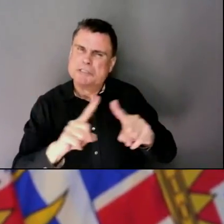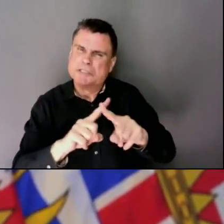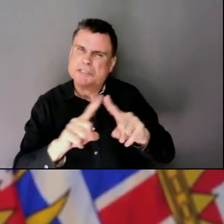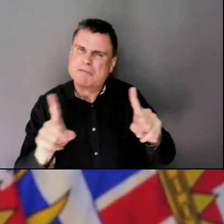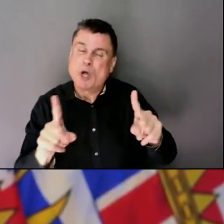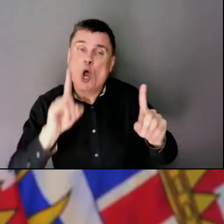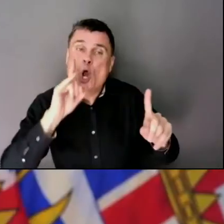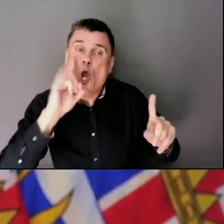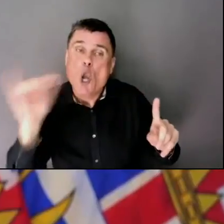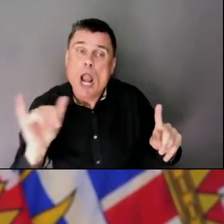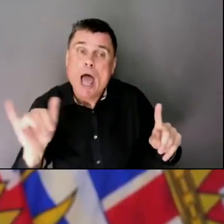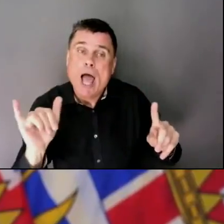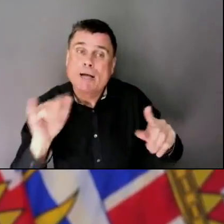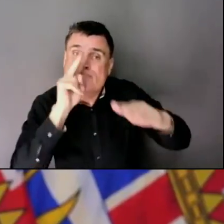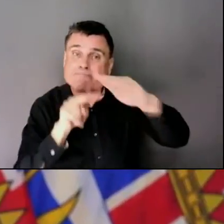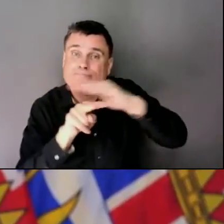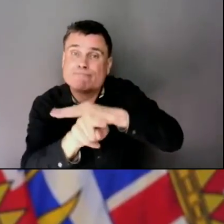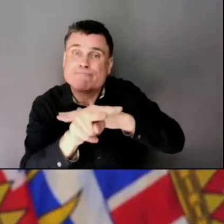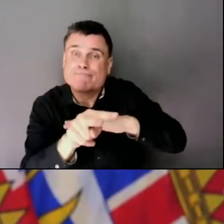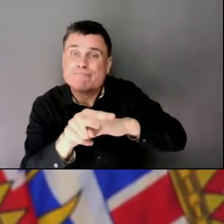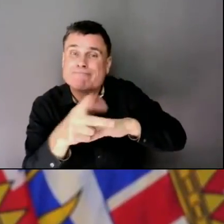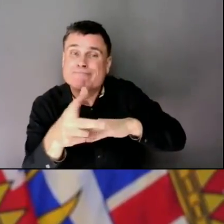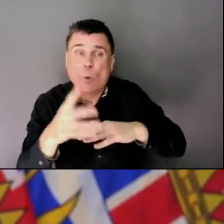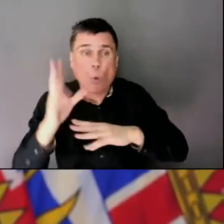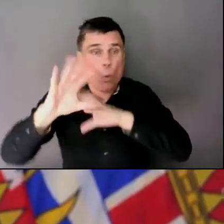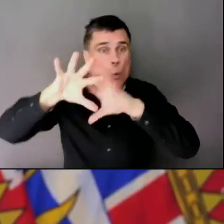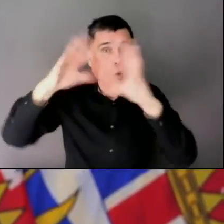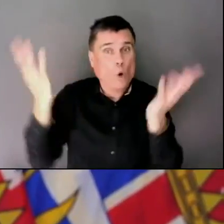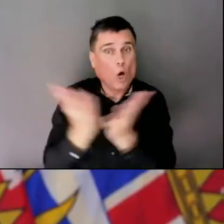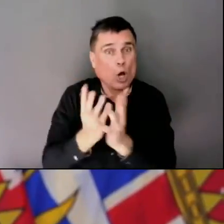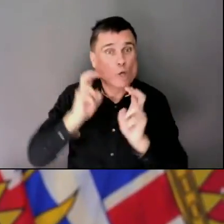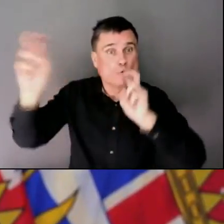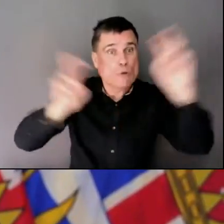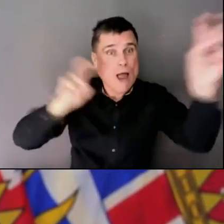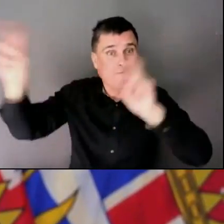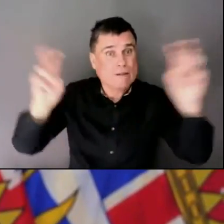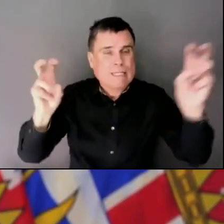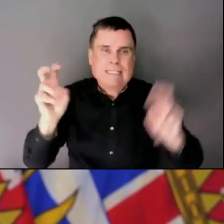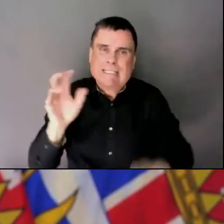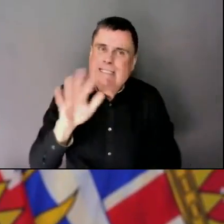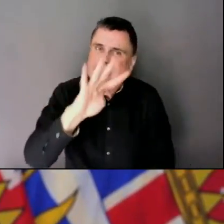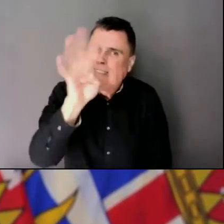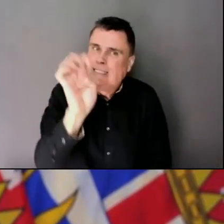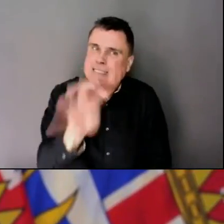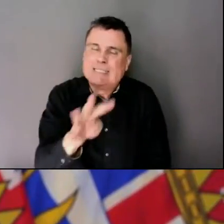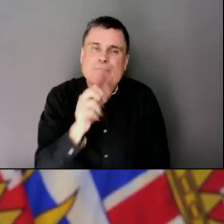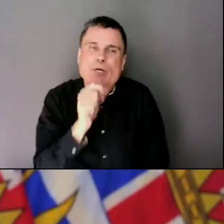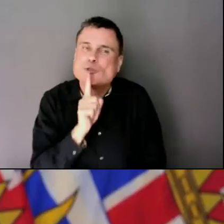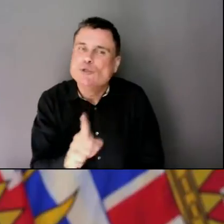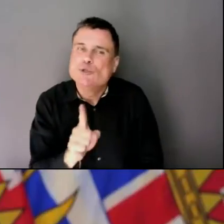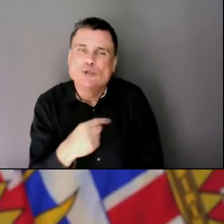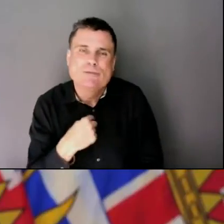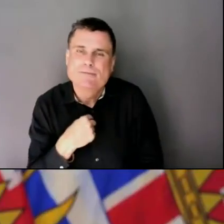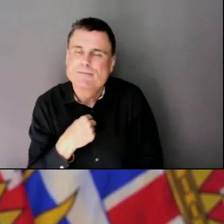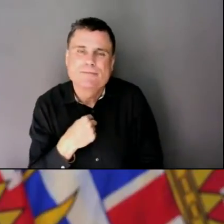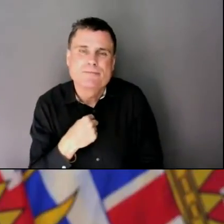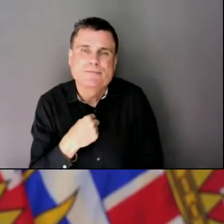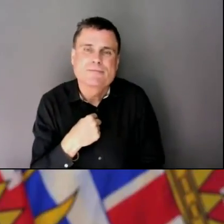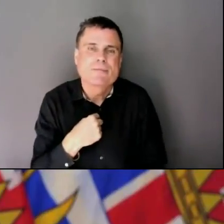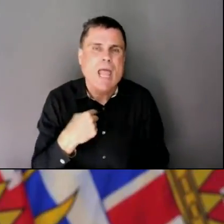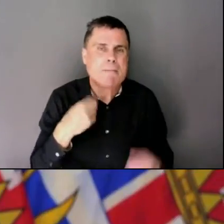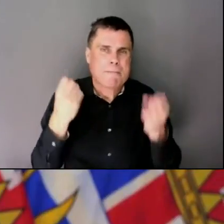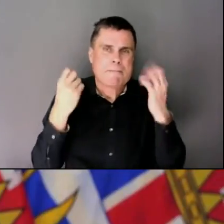travel, that is not as sure. We know that there are billions of people who do not have access